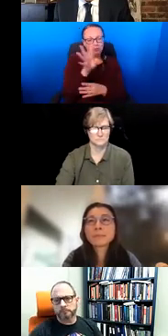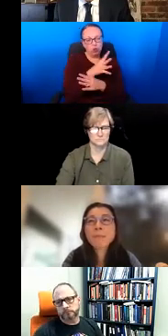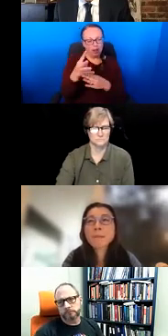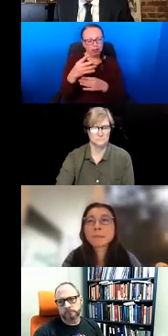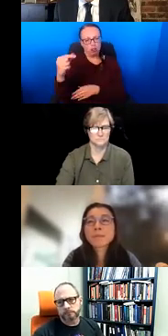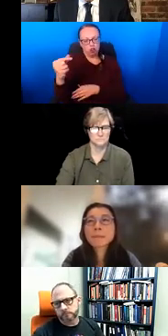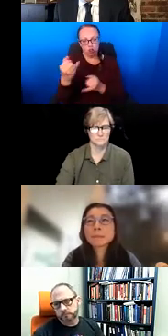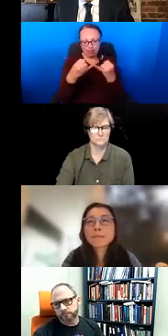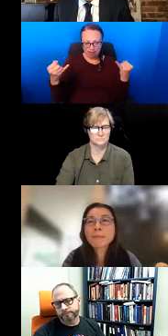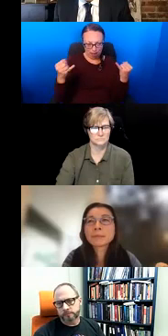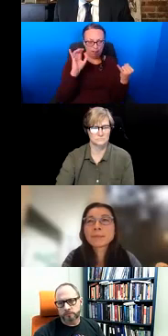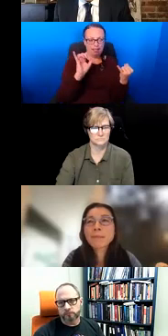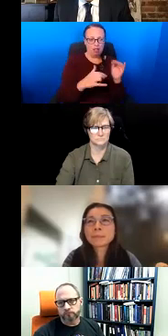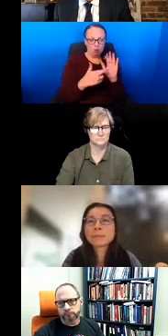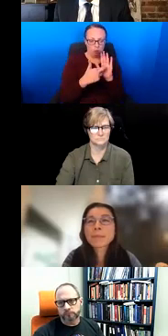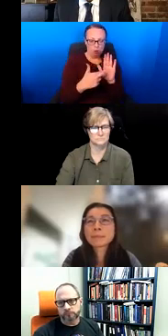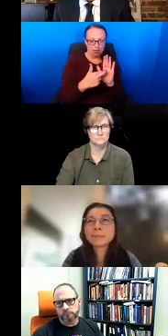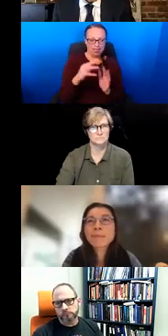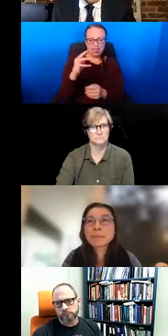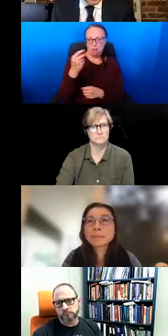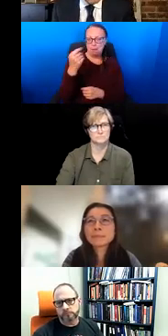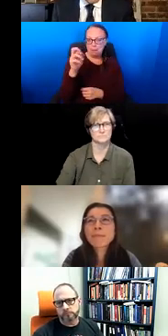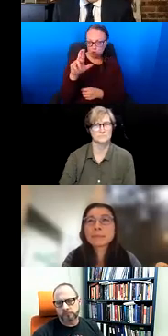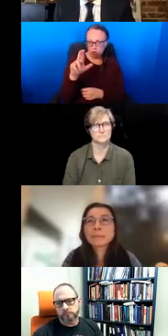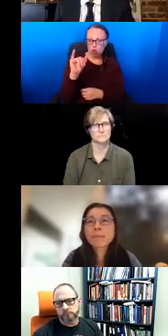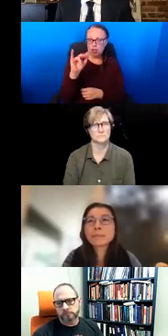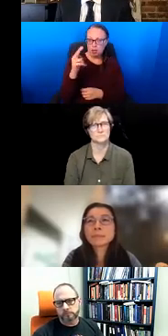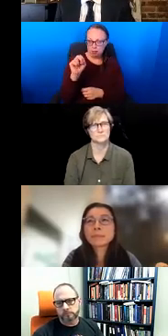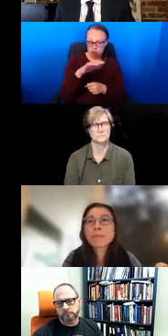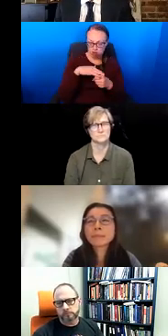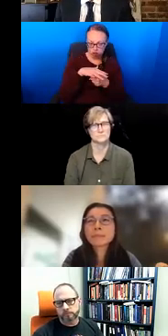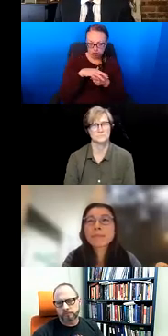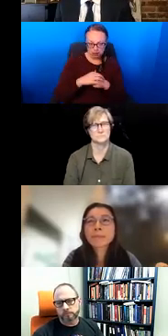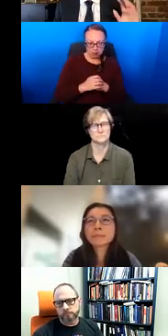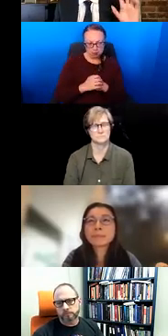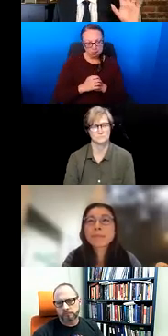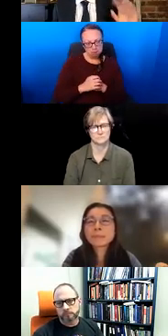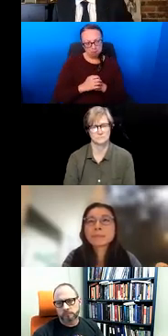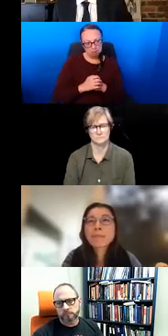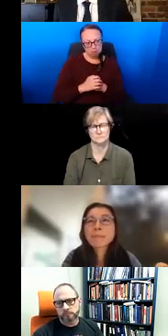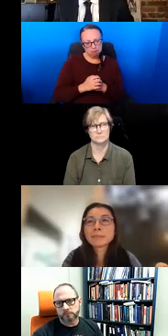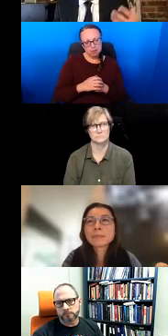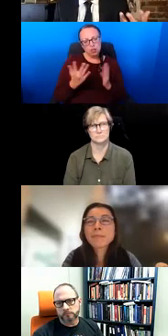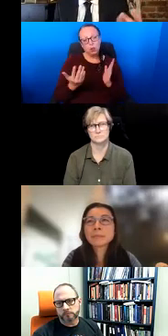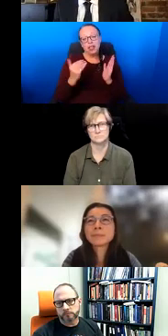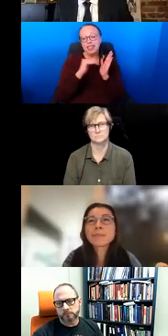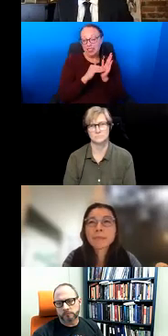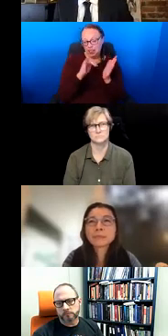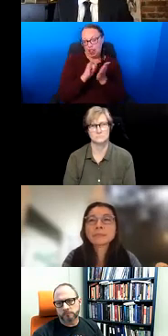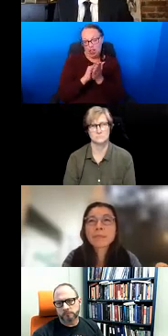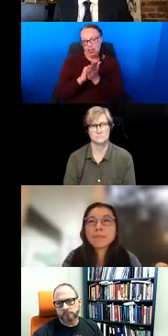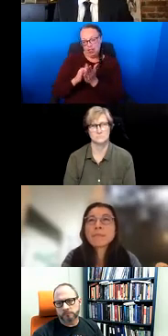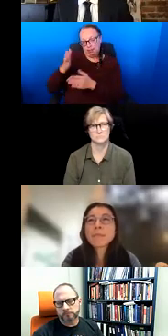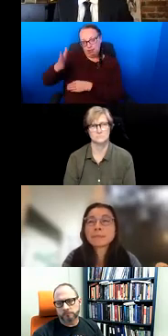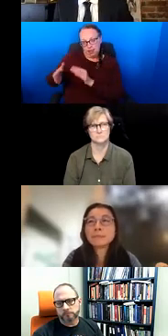areas, is sort of at the bottom of the slide throughout the different time phases. And so that's a caveat, because much of what we've